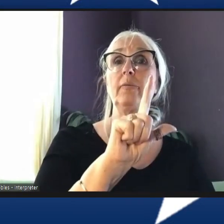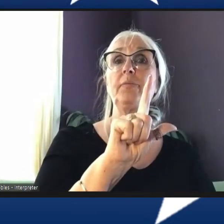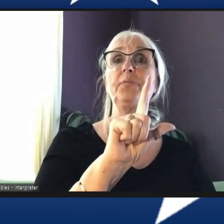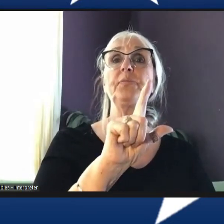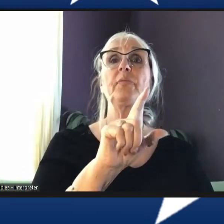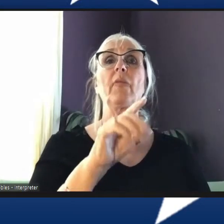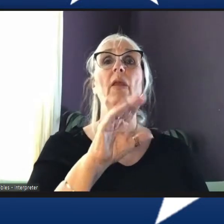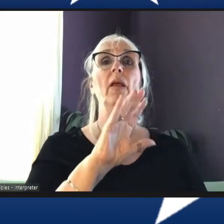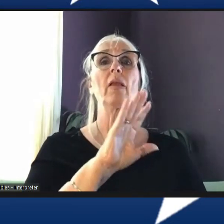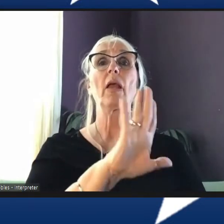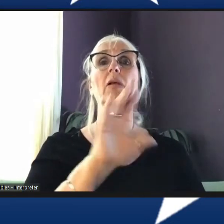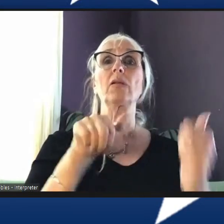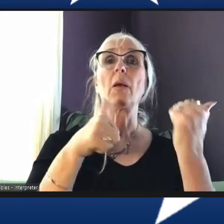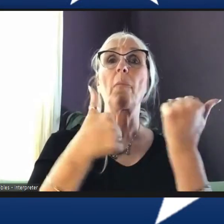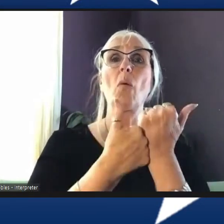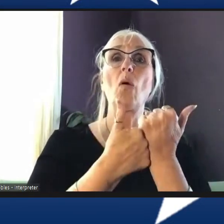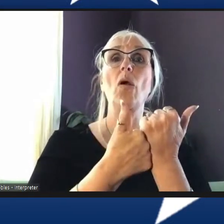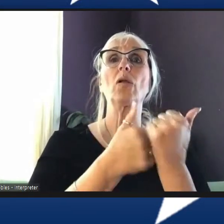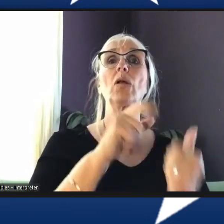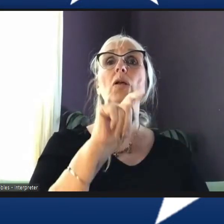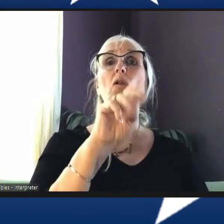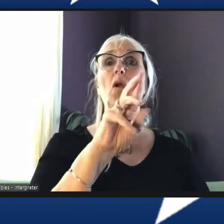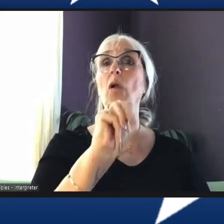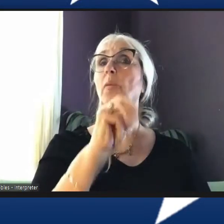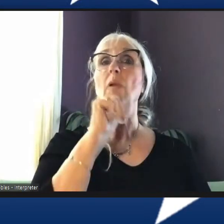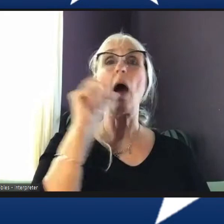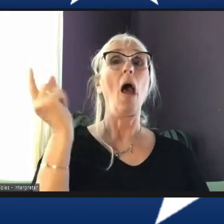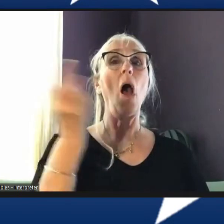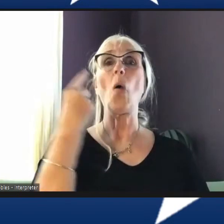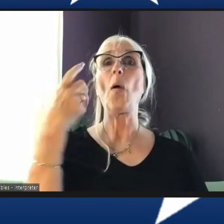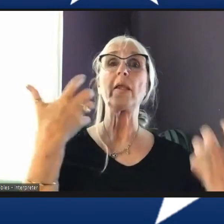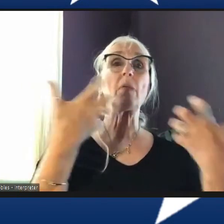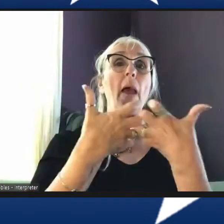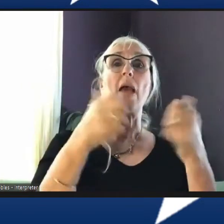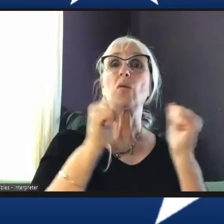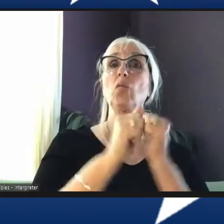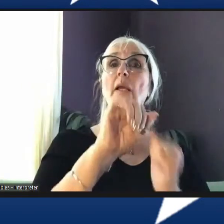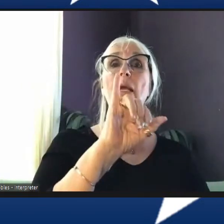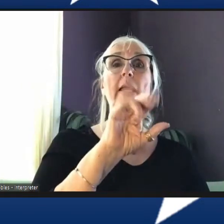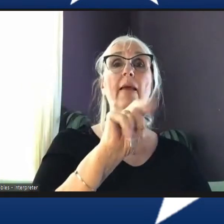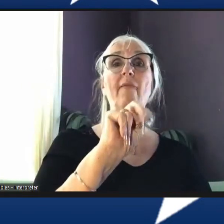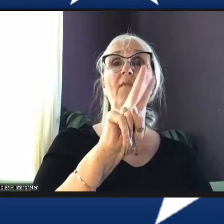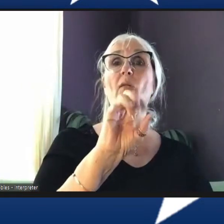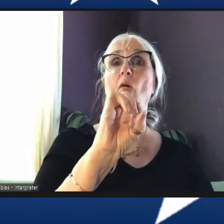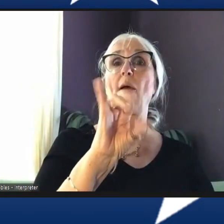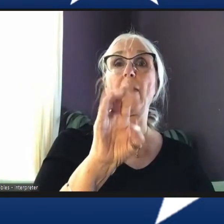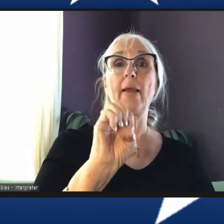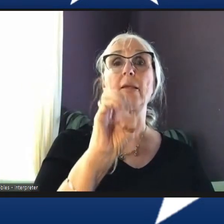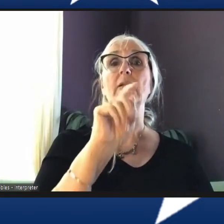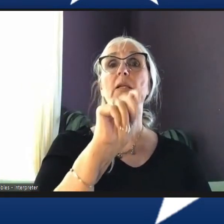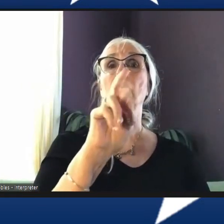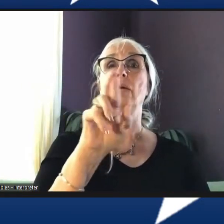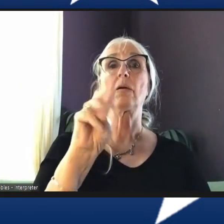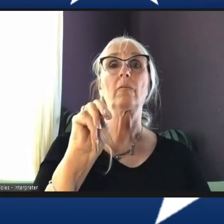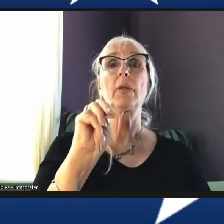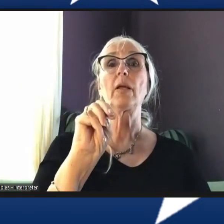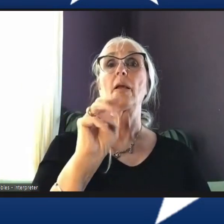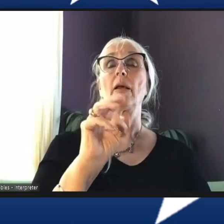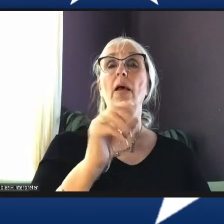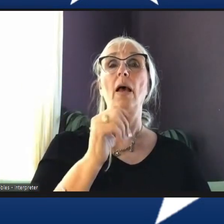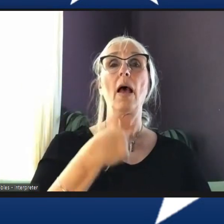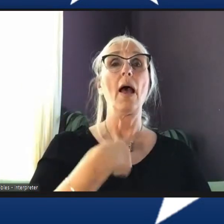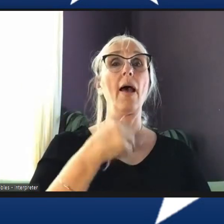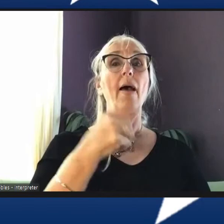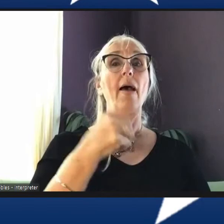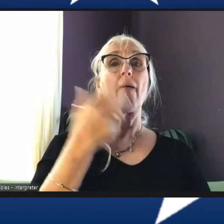their support terms are not always aligning with their invoiced term. So, I've talked